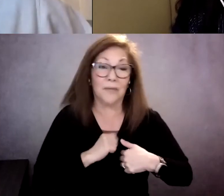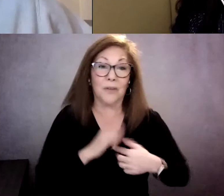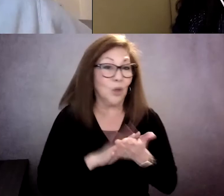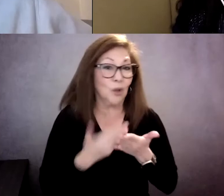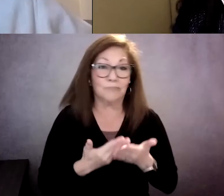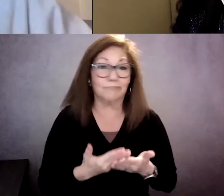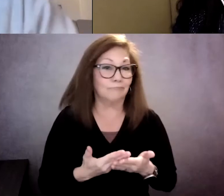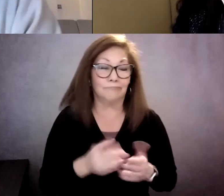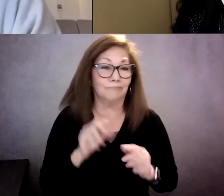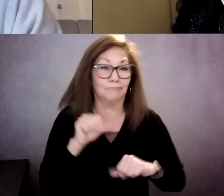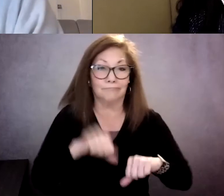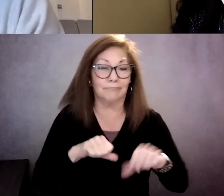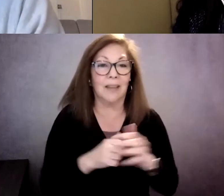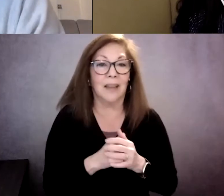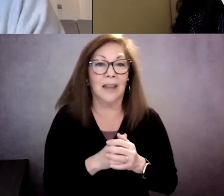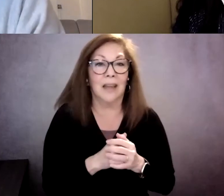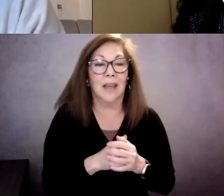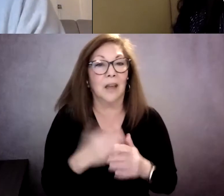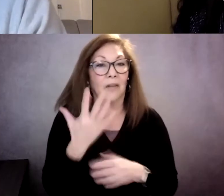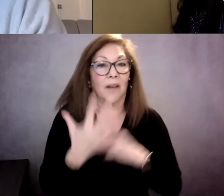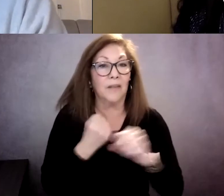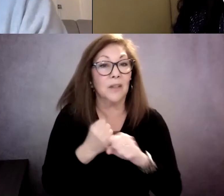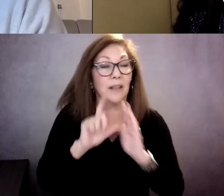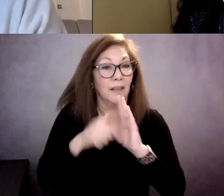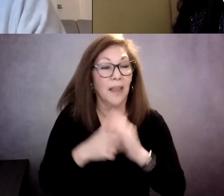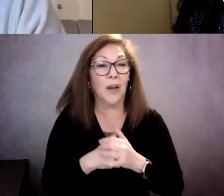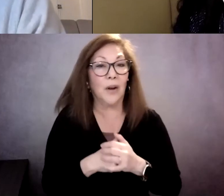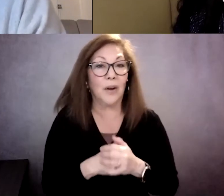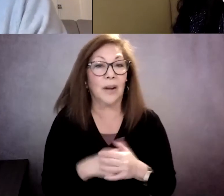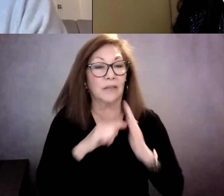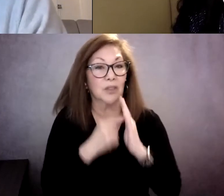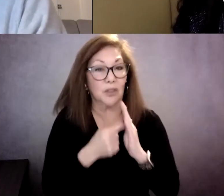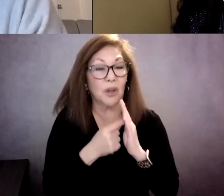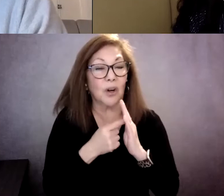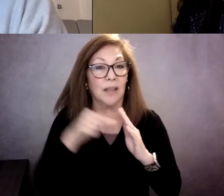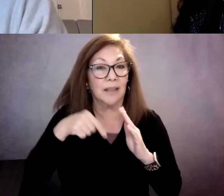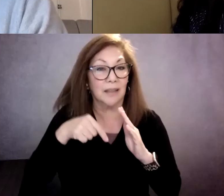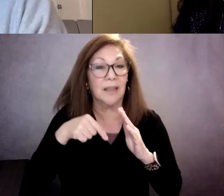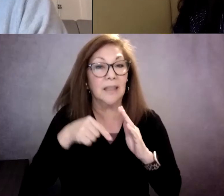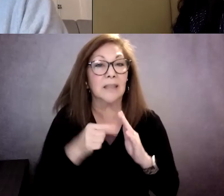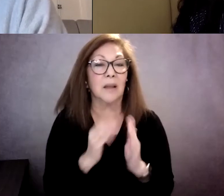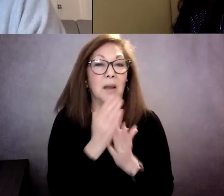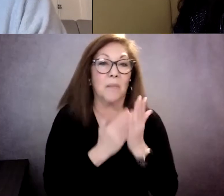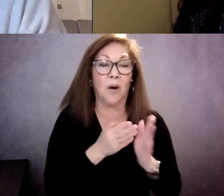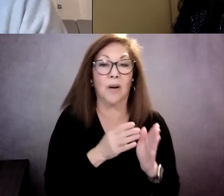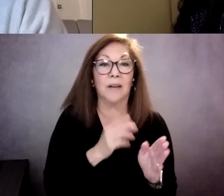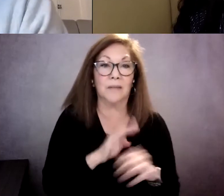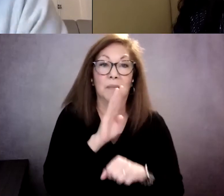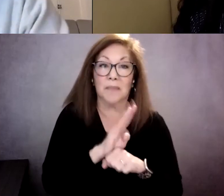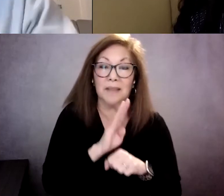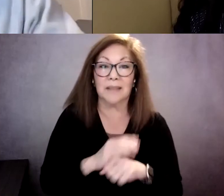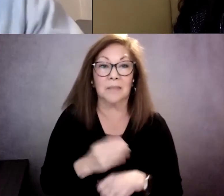still the case 5 years, later after starting in this corner of the industry, that corner being